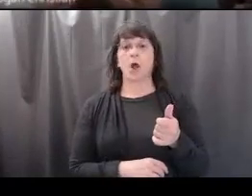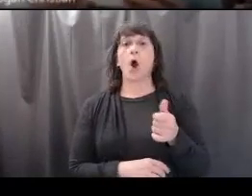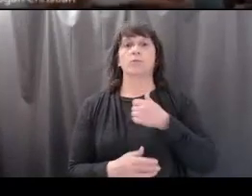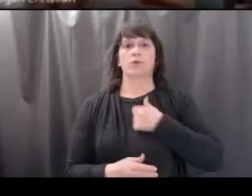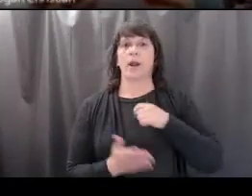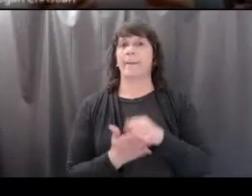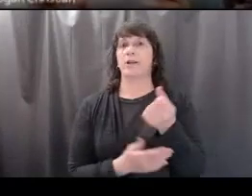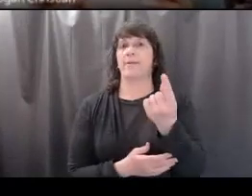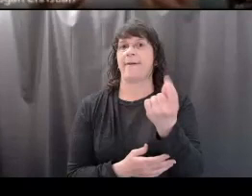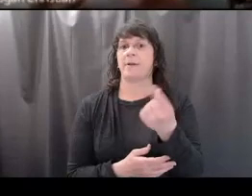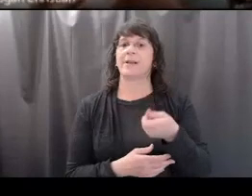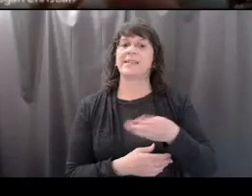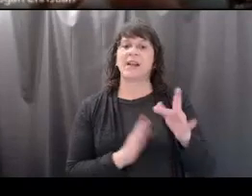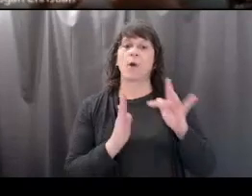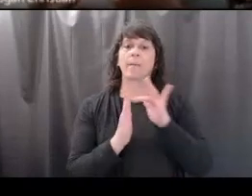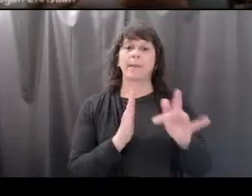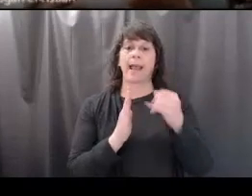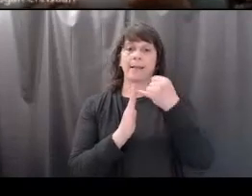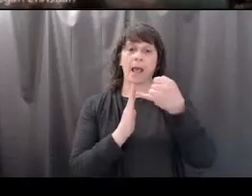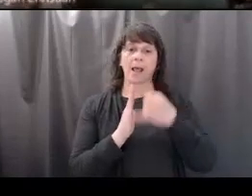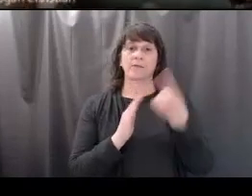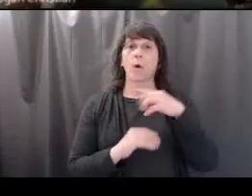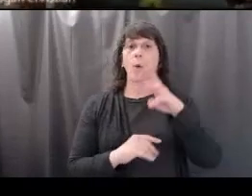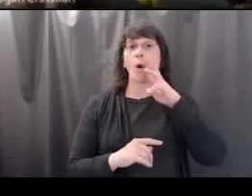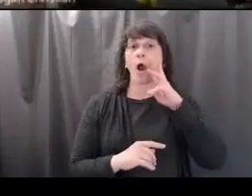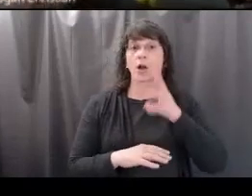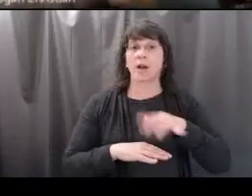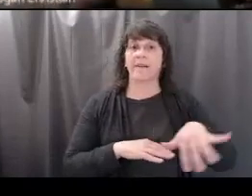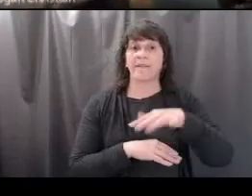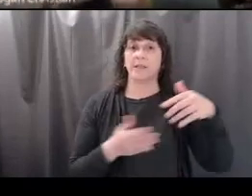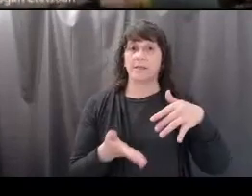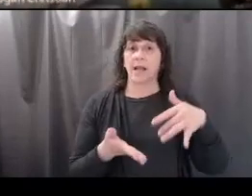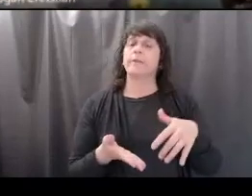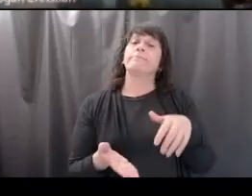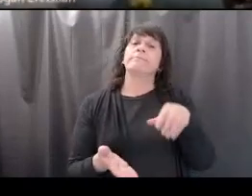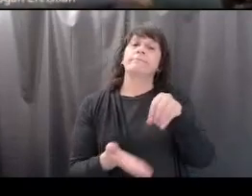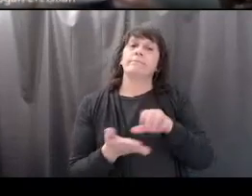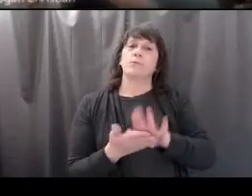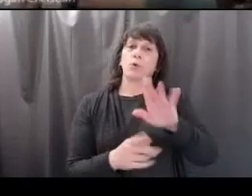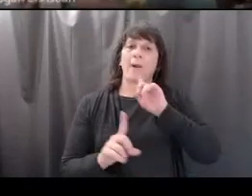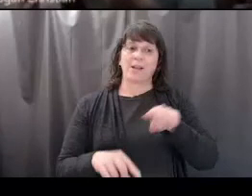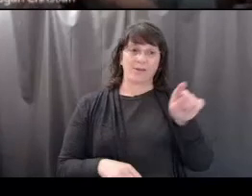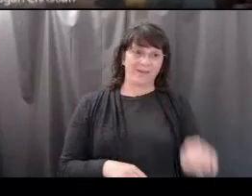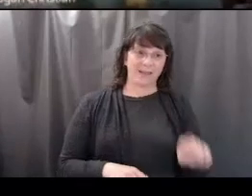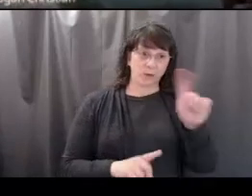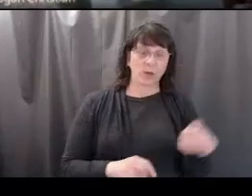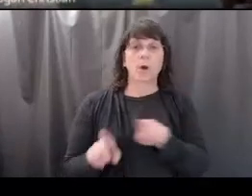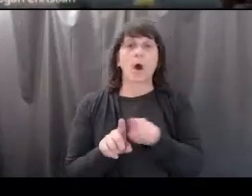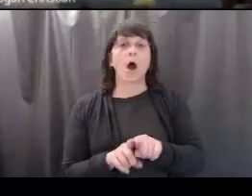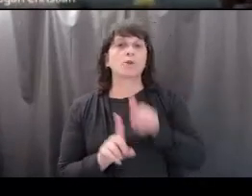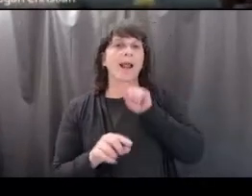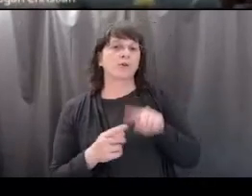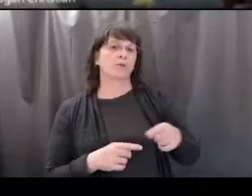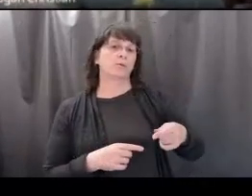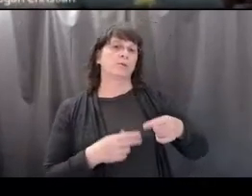11, there are several blank lines for the water field study, and you can write your answers to these questions, as well as the answers to the previous 2